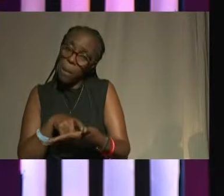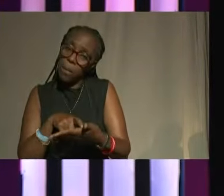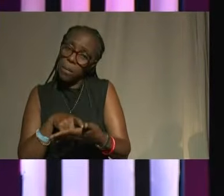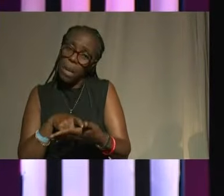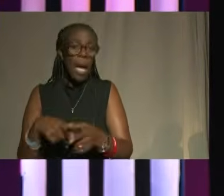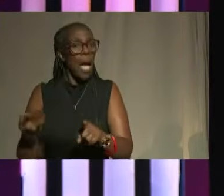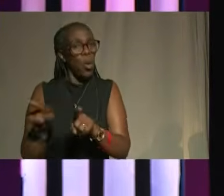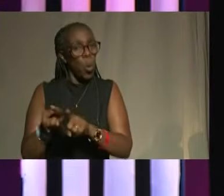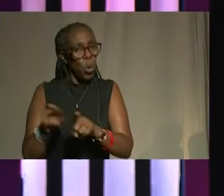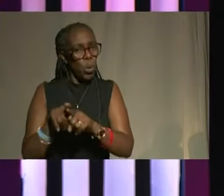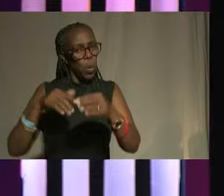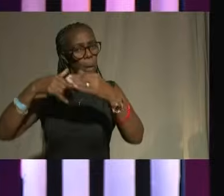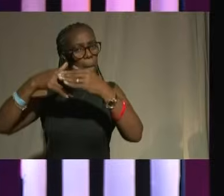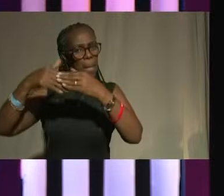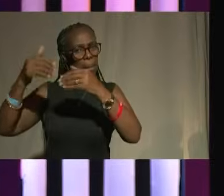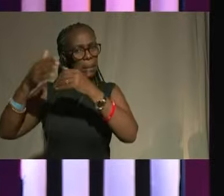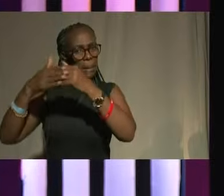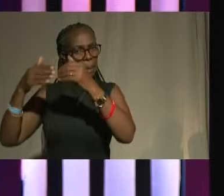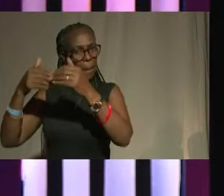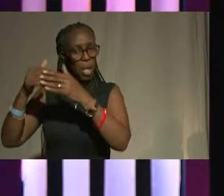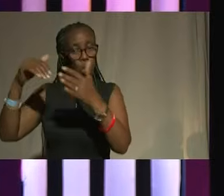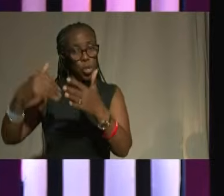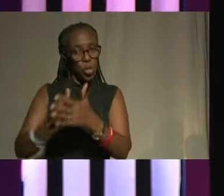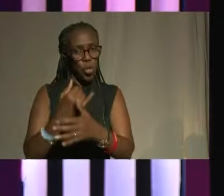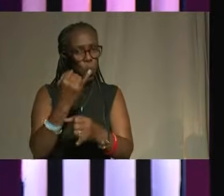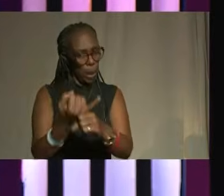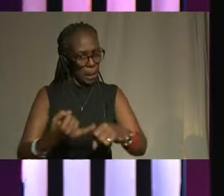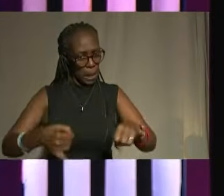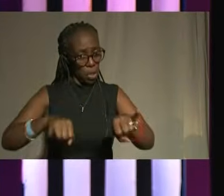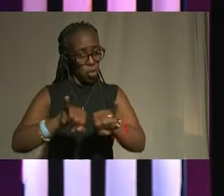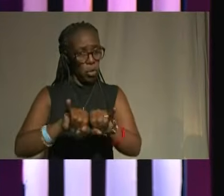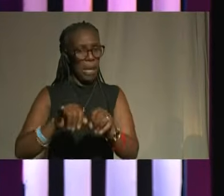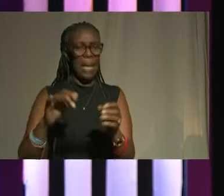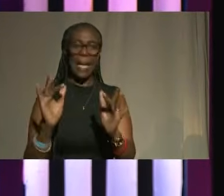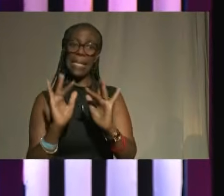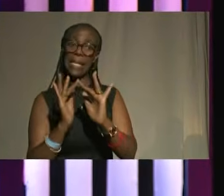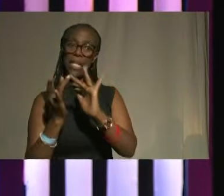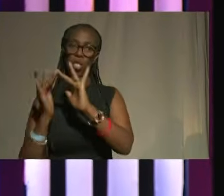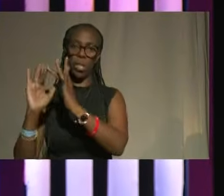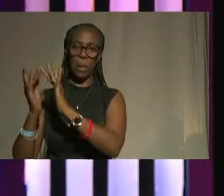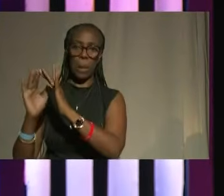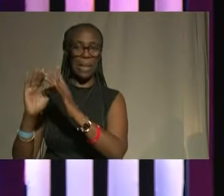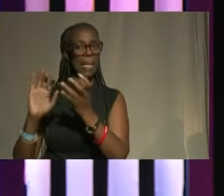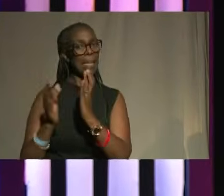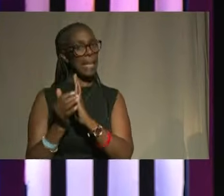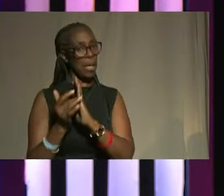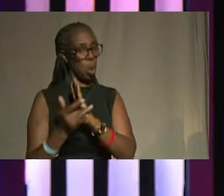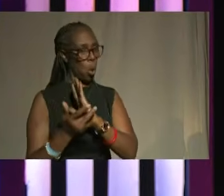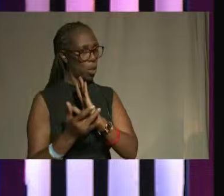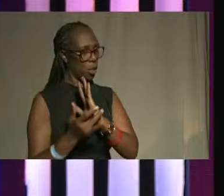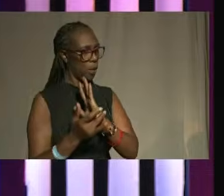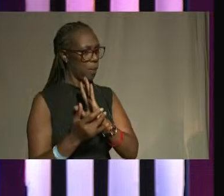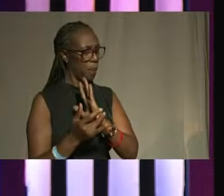new industries in digital technology, in our port facilities, for logistics hub, as well as maintaining